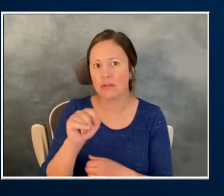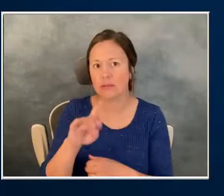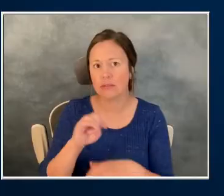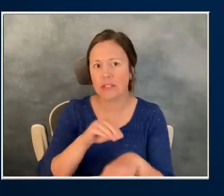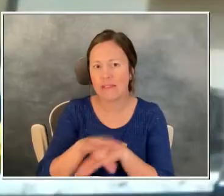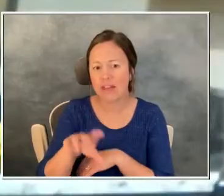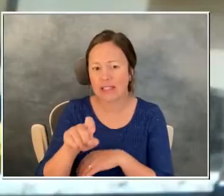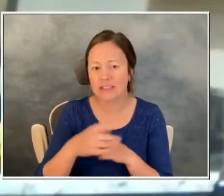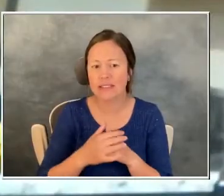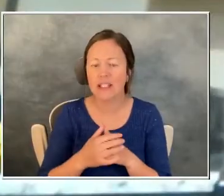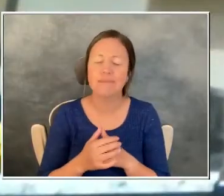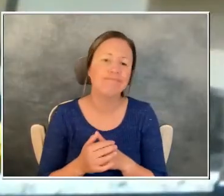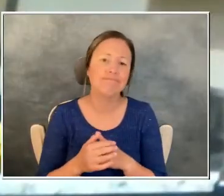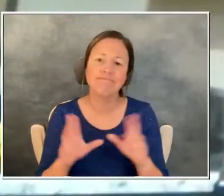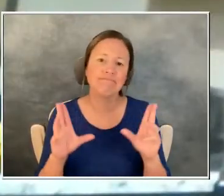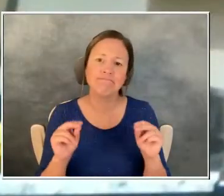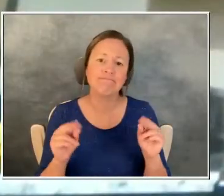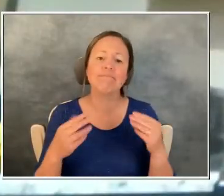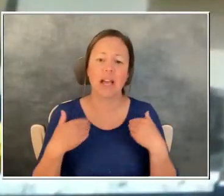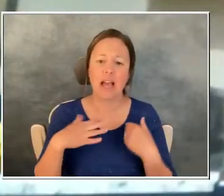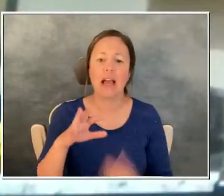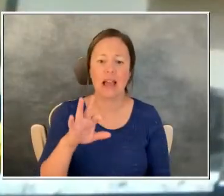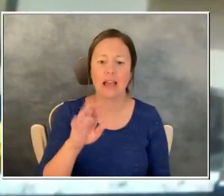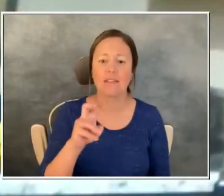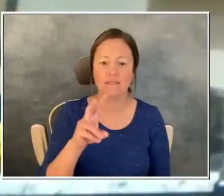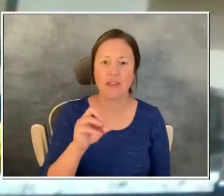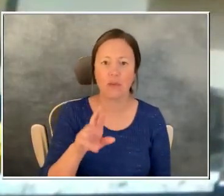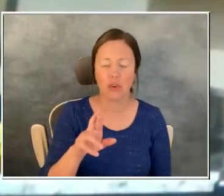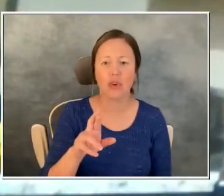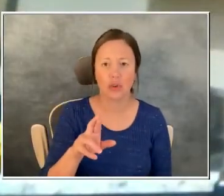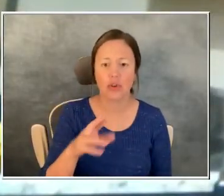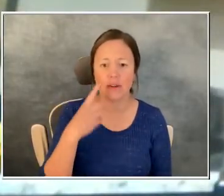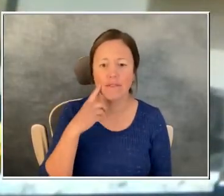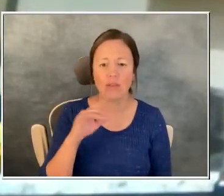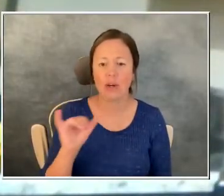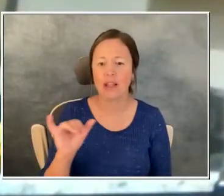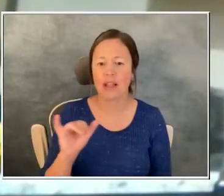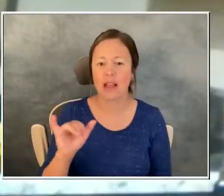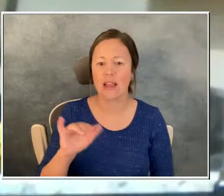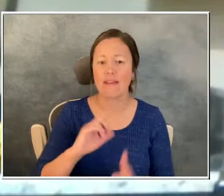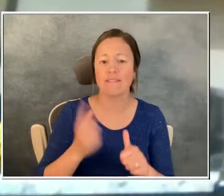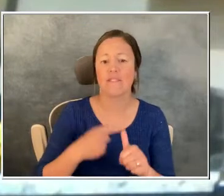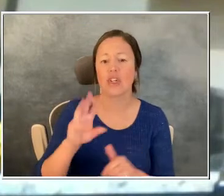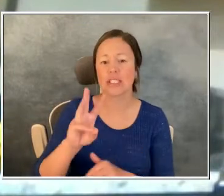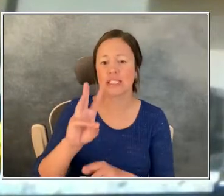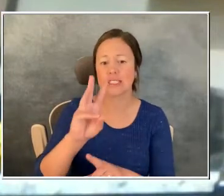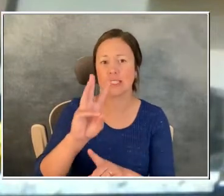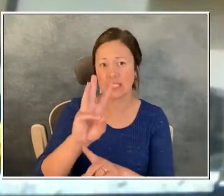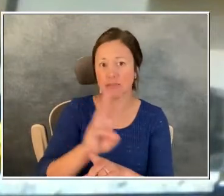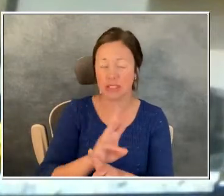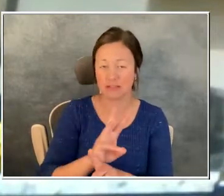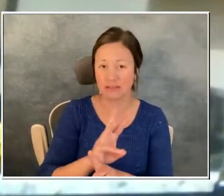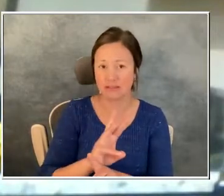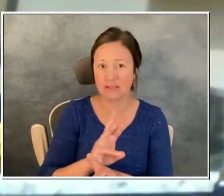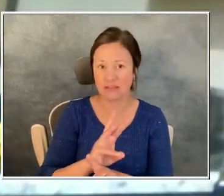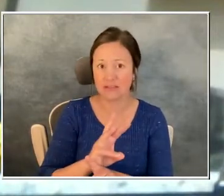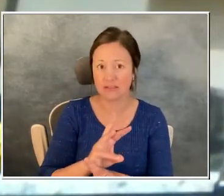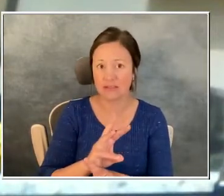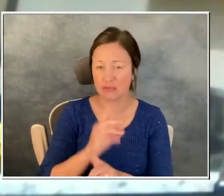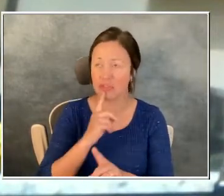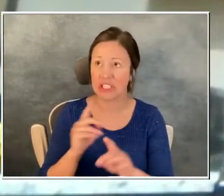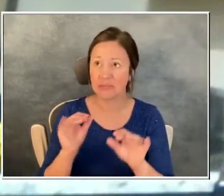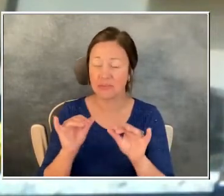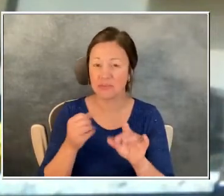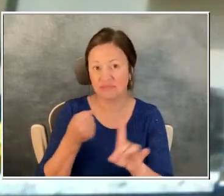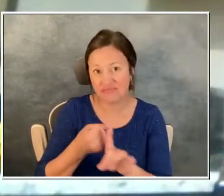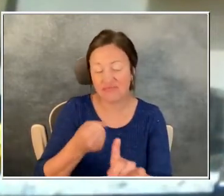No, I had the fevers for like the first 6 months, pretty